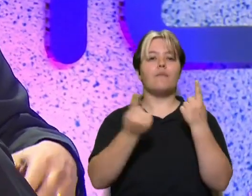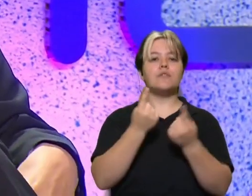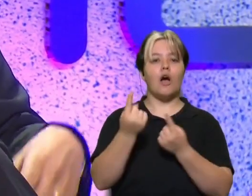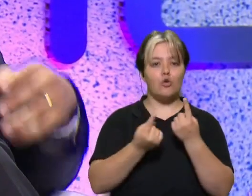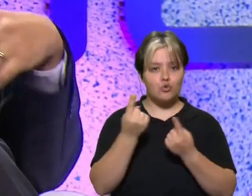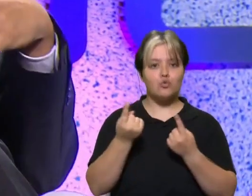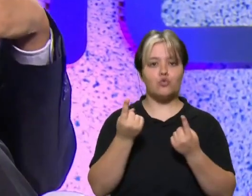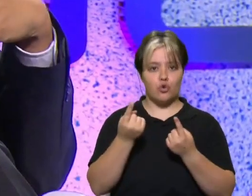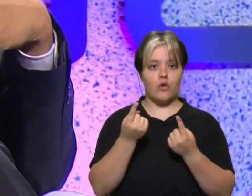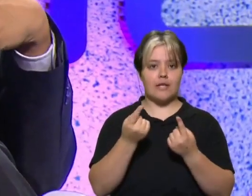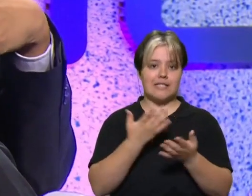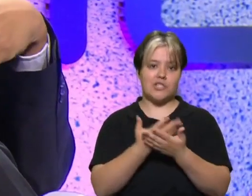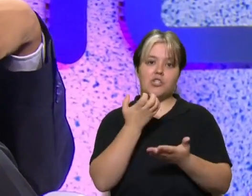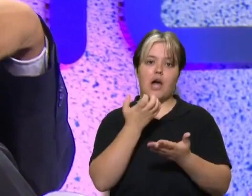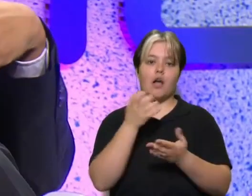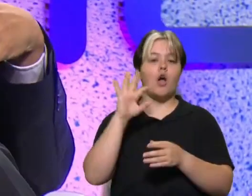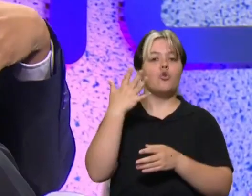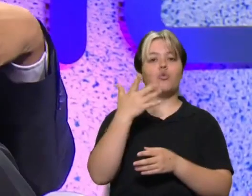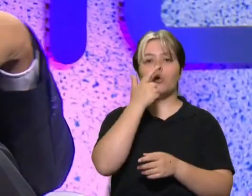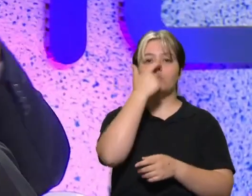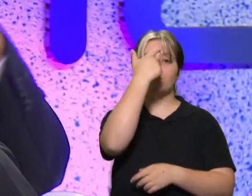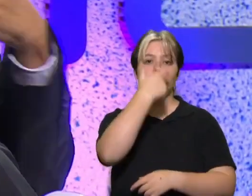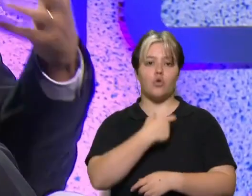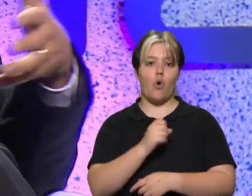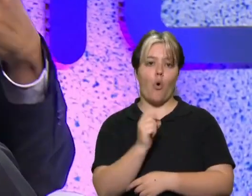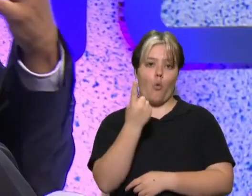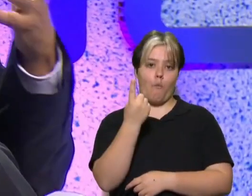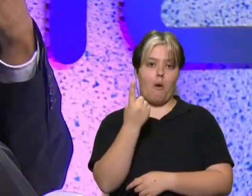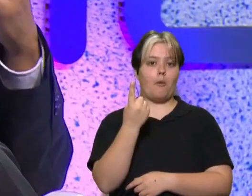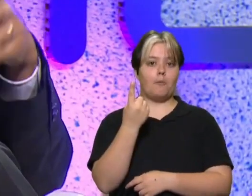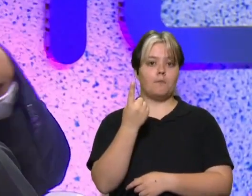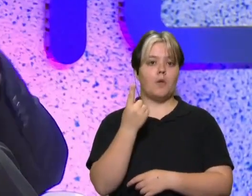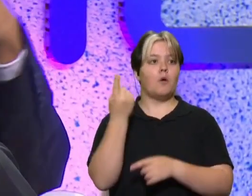So some concrete examples: when someone,